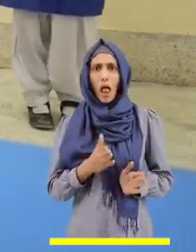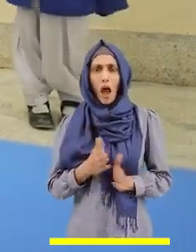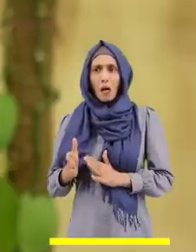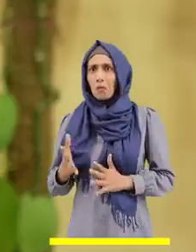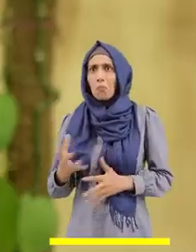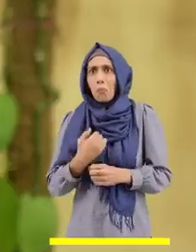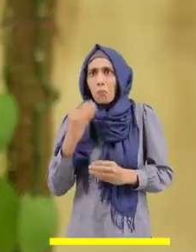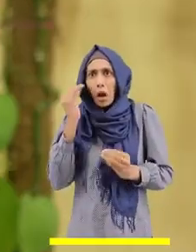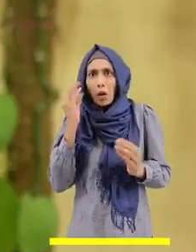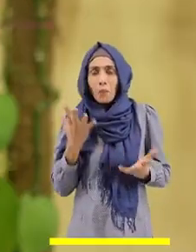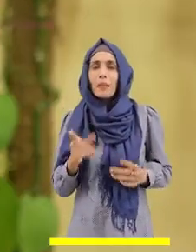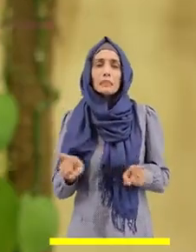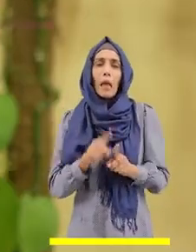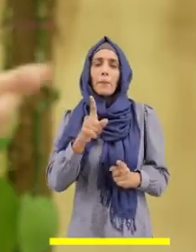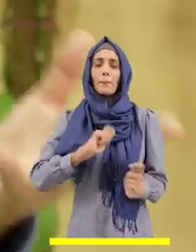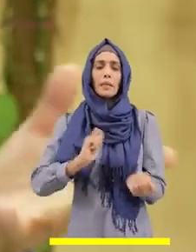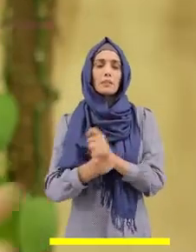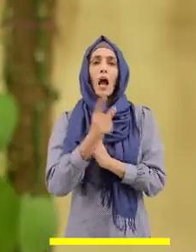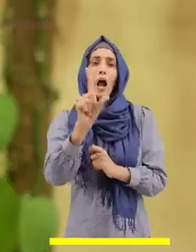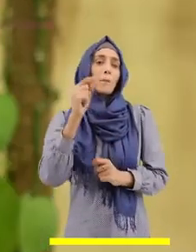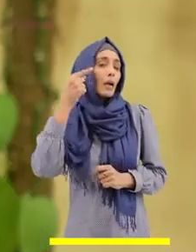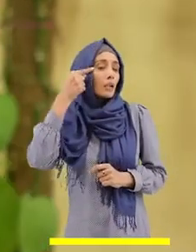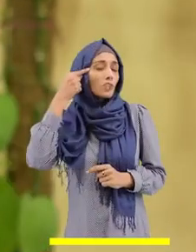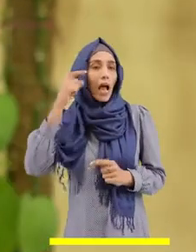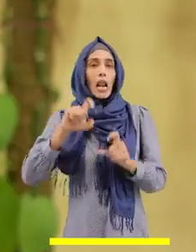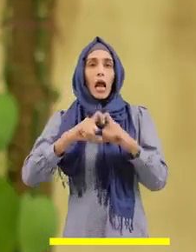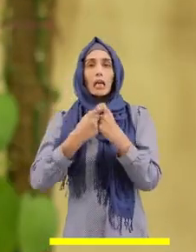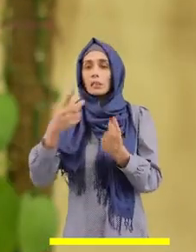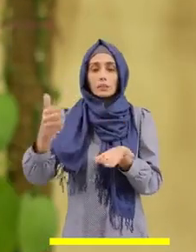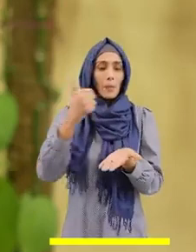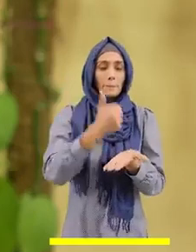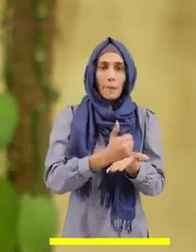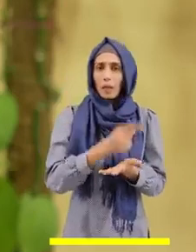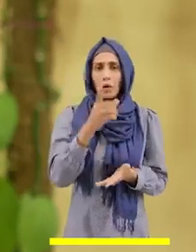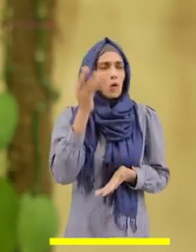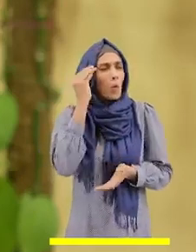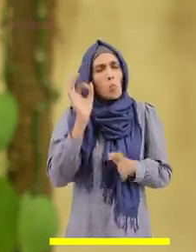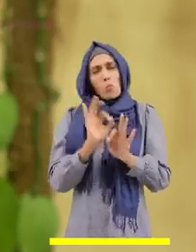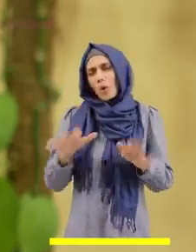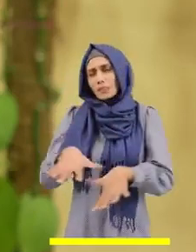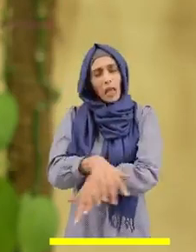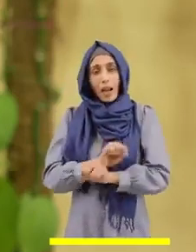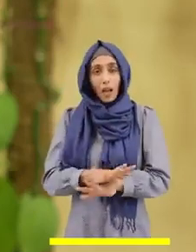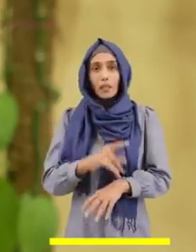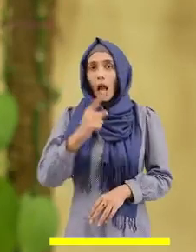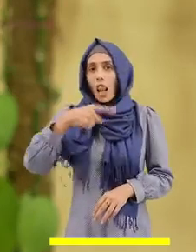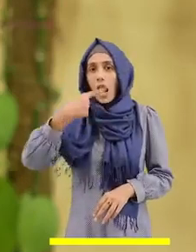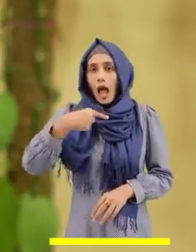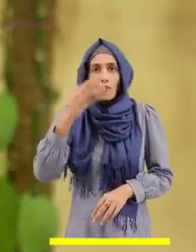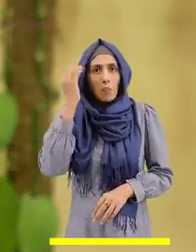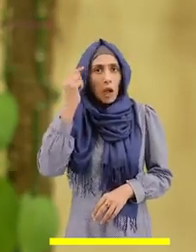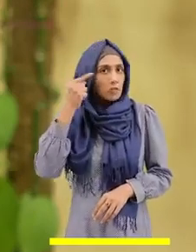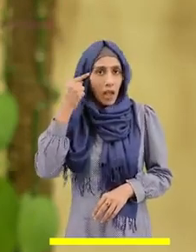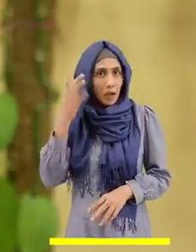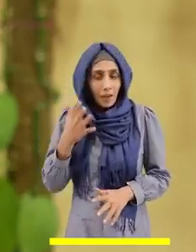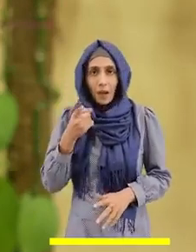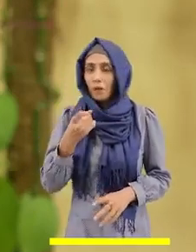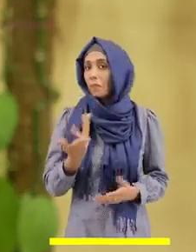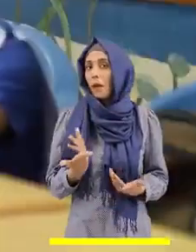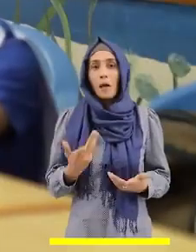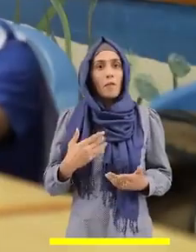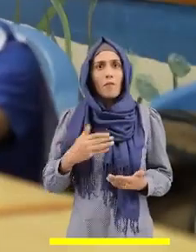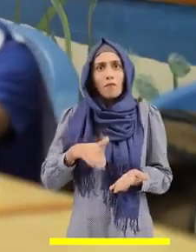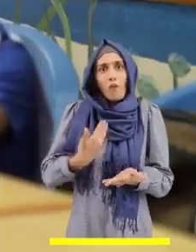to be lost. It's as if I placed you in a classroom in China. No matter how intelligent you are, you're not going to be able to understand